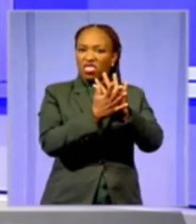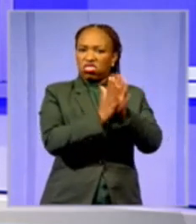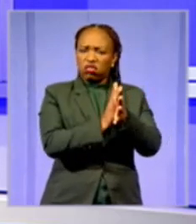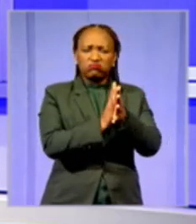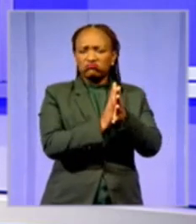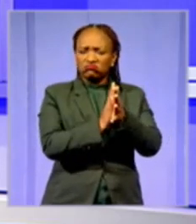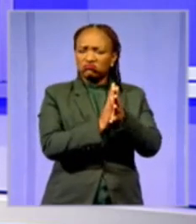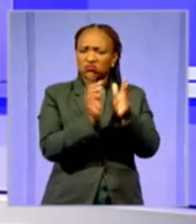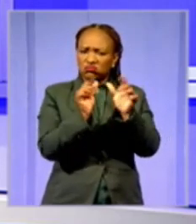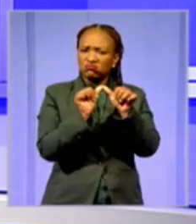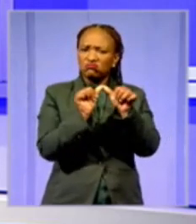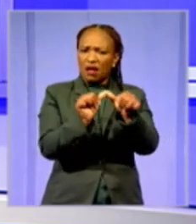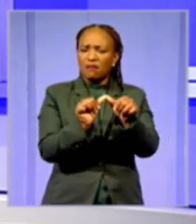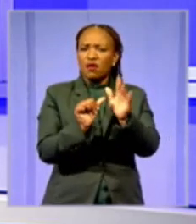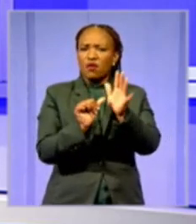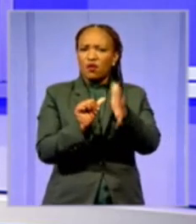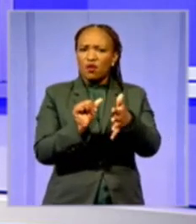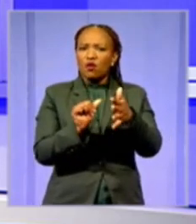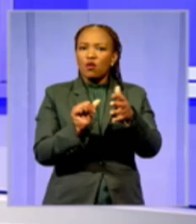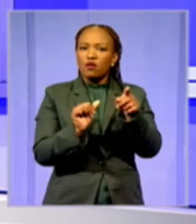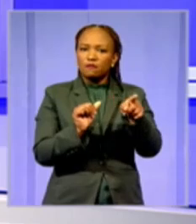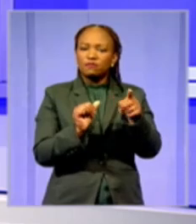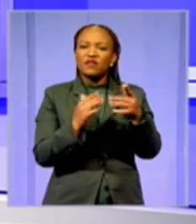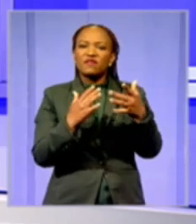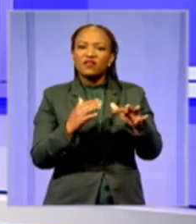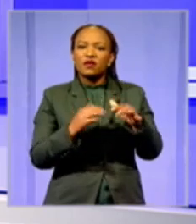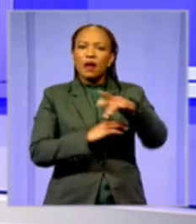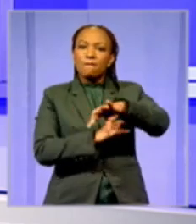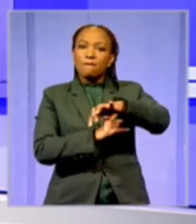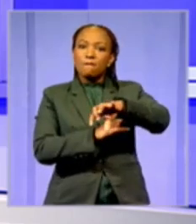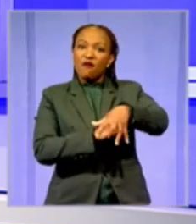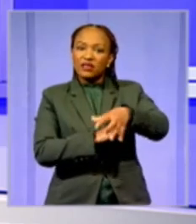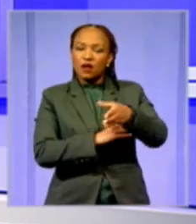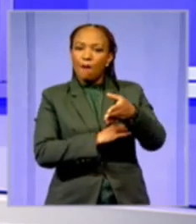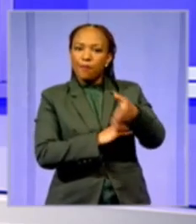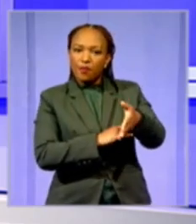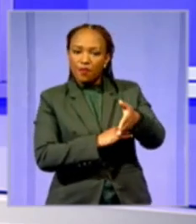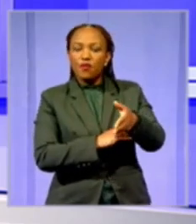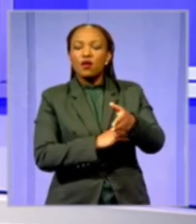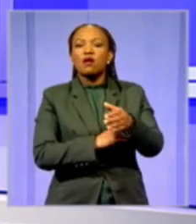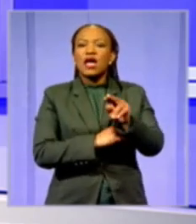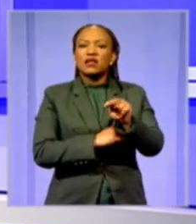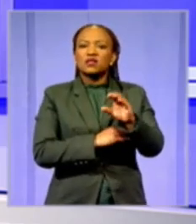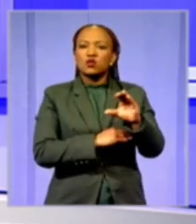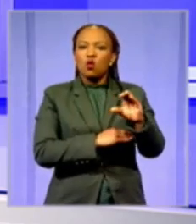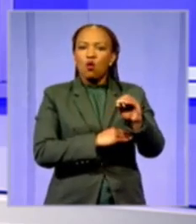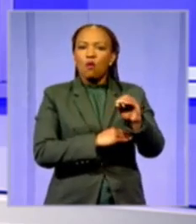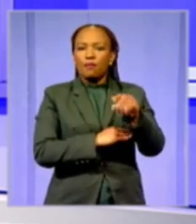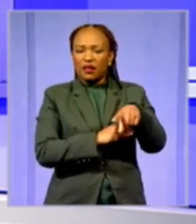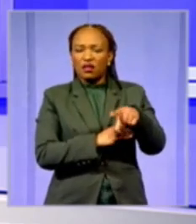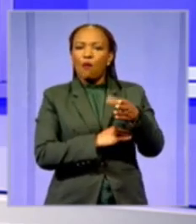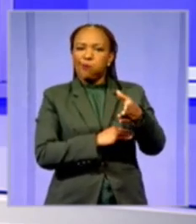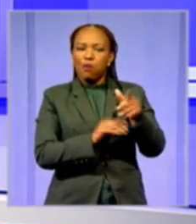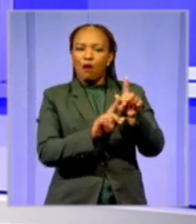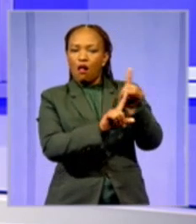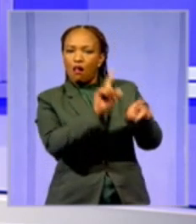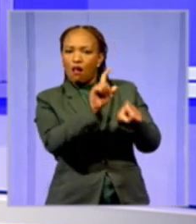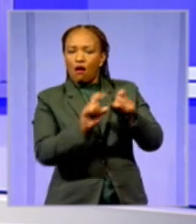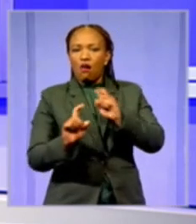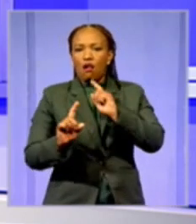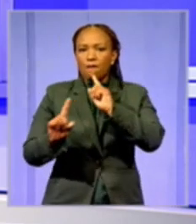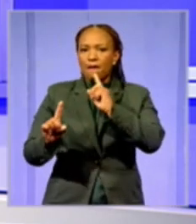Fa ne a araba dipotso kwa kgotleng ya bosetšhaba ya diporofense gompieno, Ramaphosa re makoko otlhe a GNU a itlamile gape